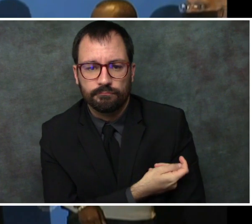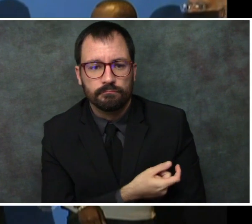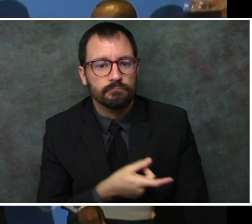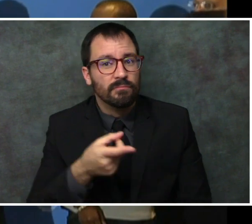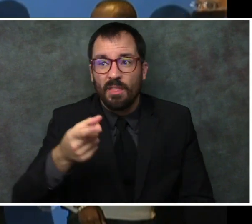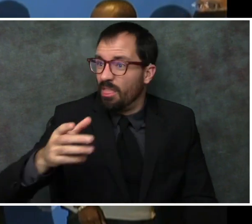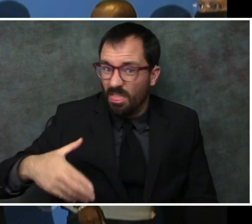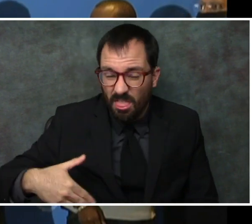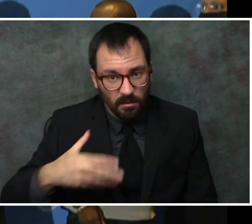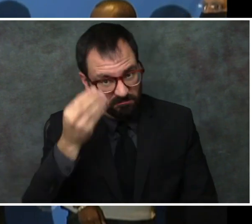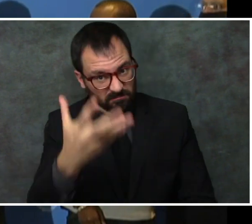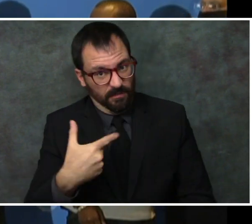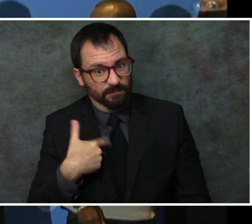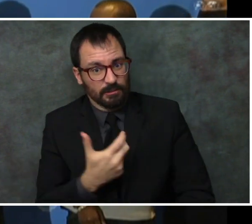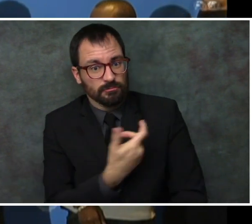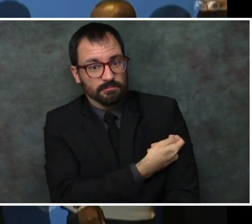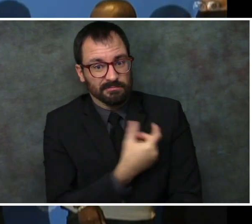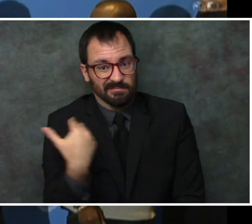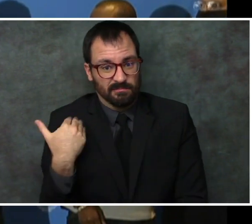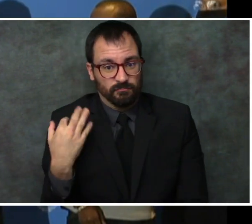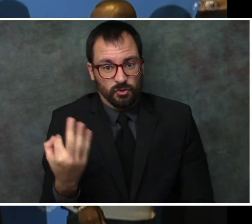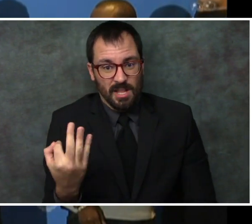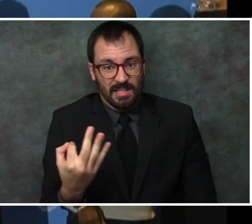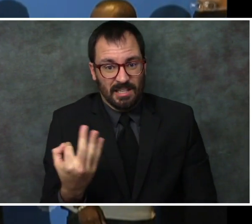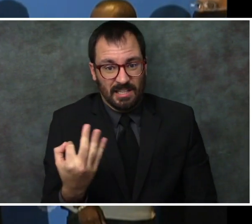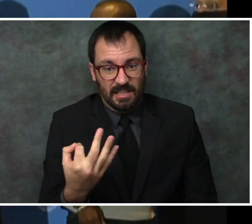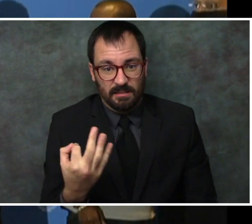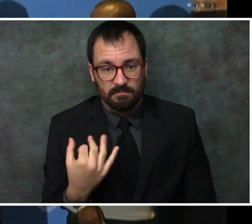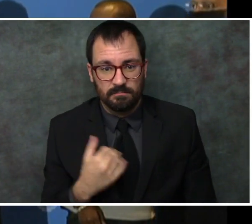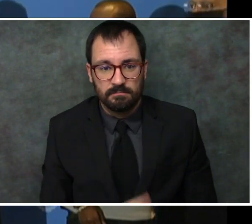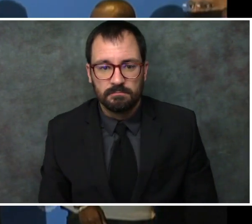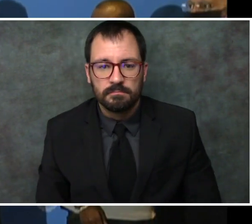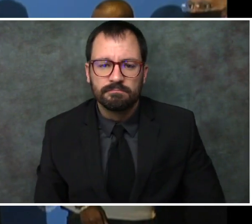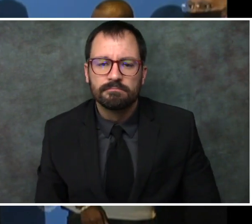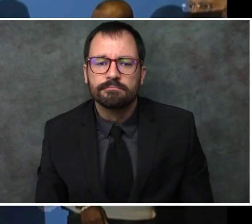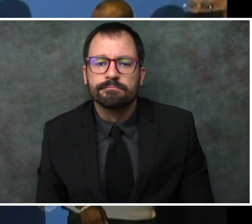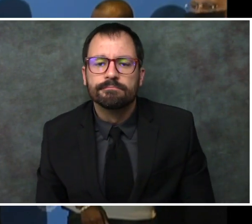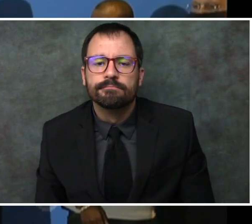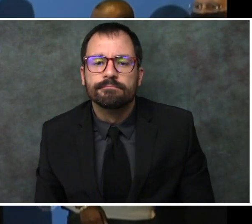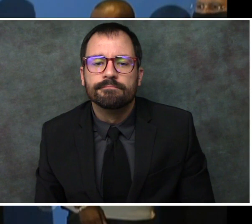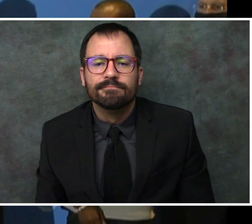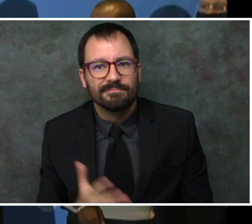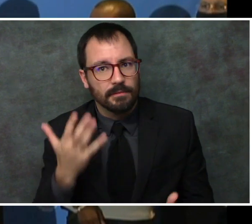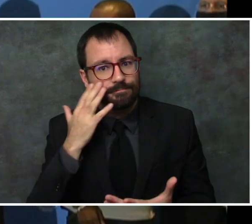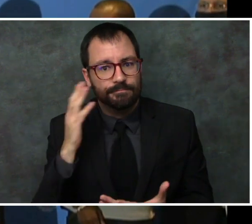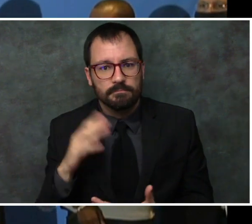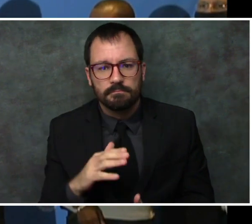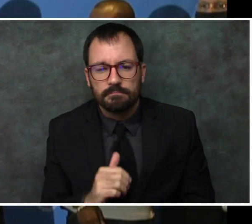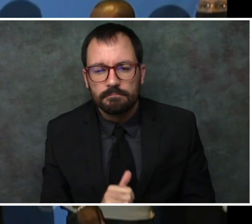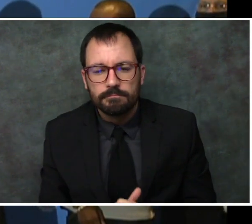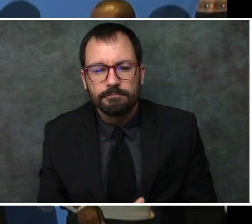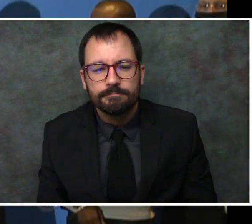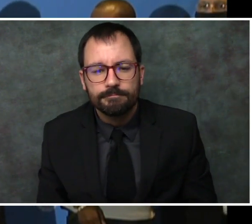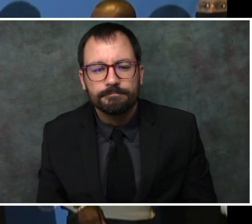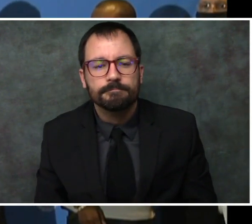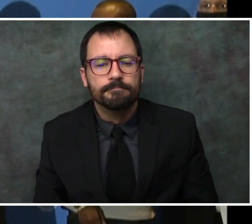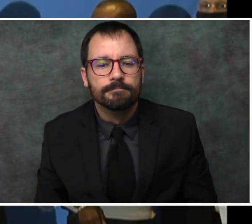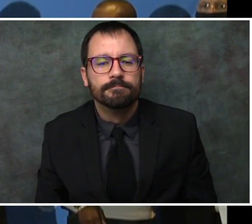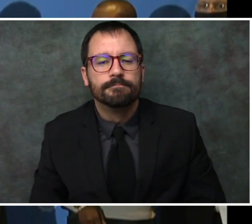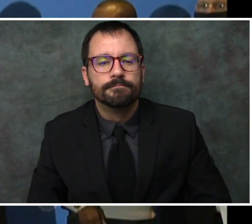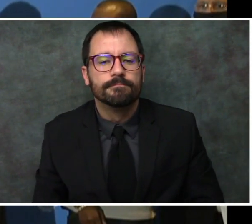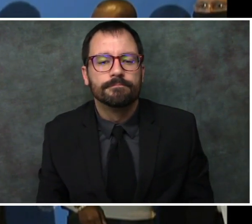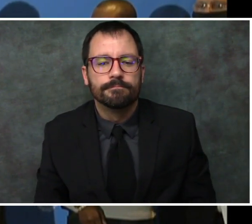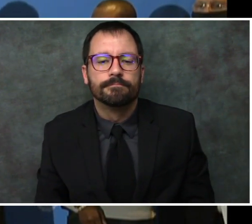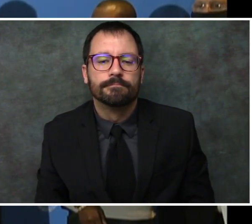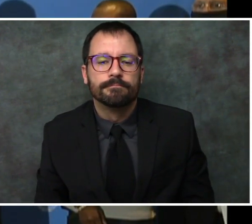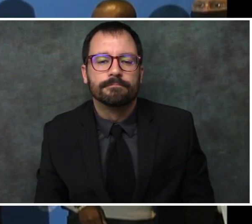shot, obviously with the flu this year, it's going to be complications with deciding. You might think you have the coronavirus, you have the flu, so getting a flu